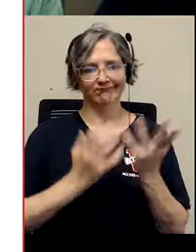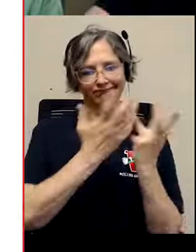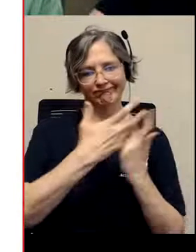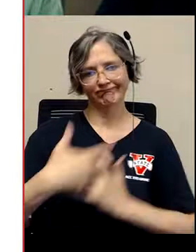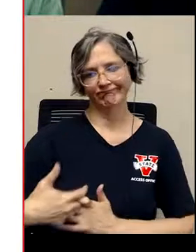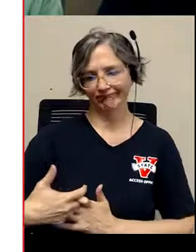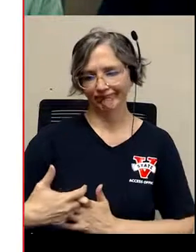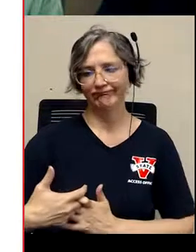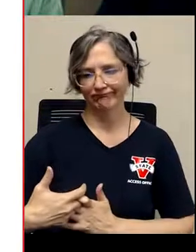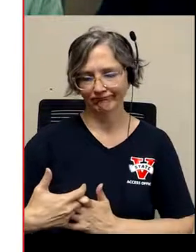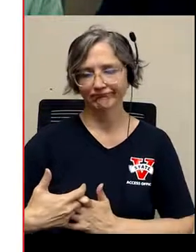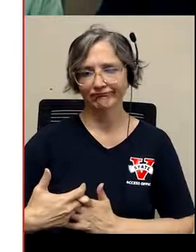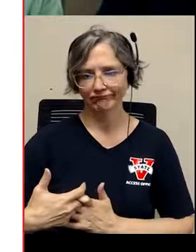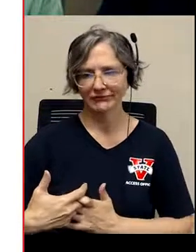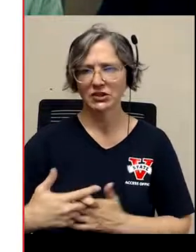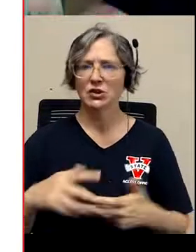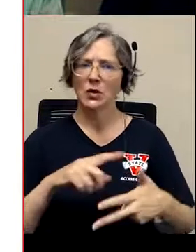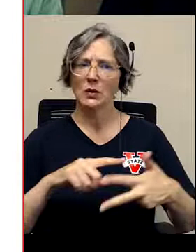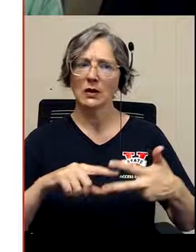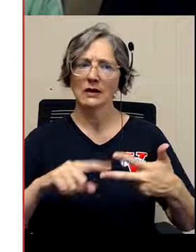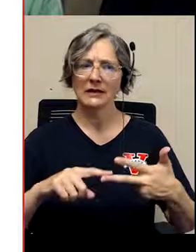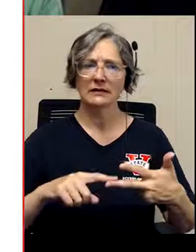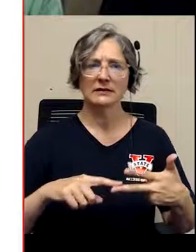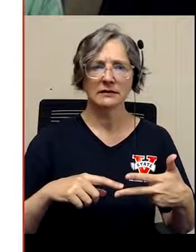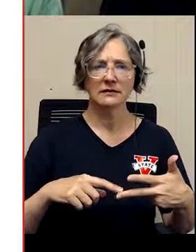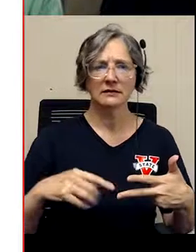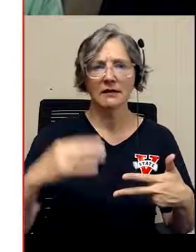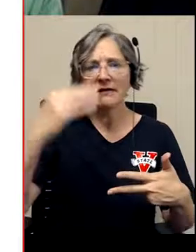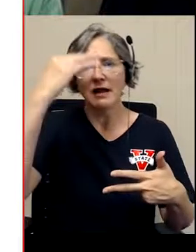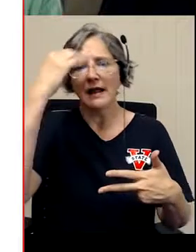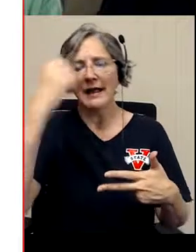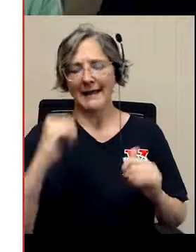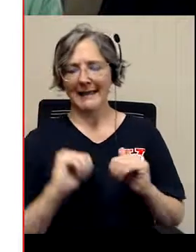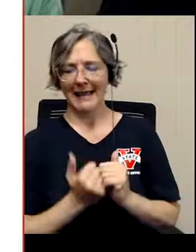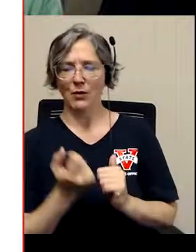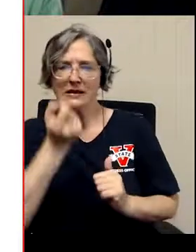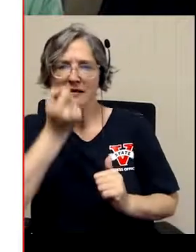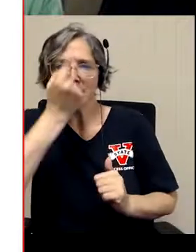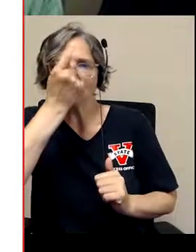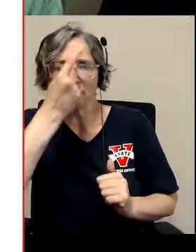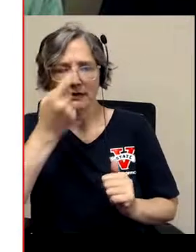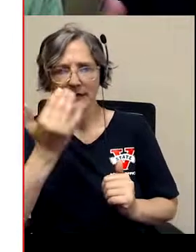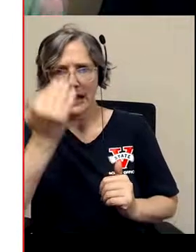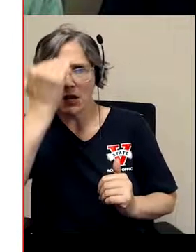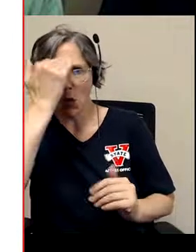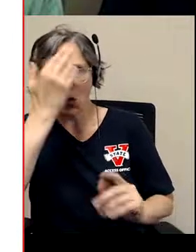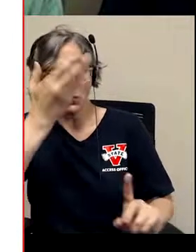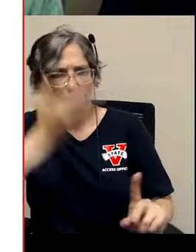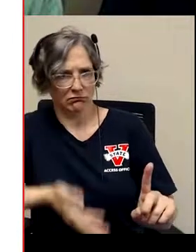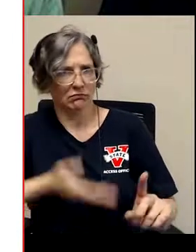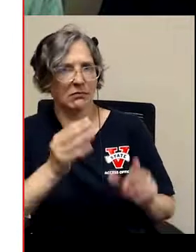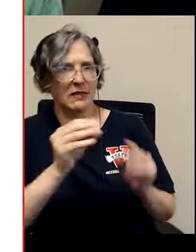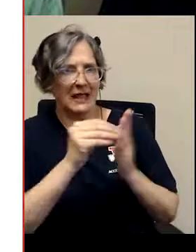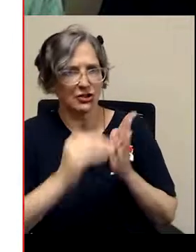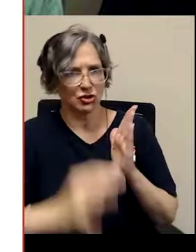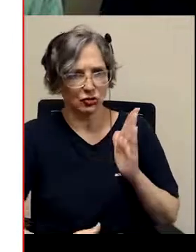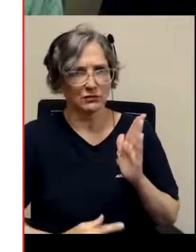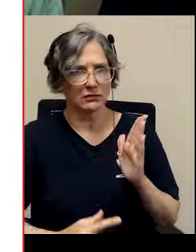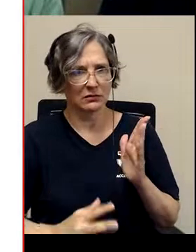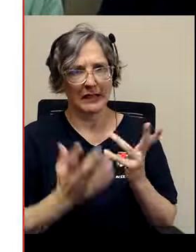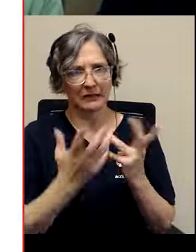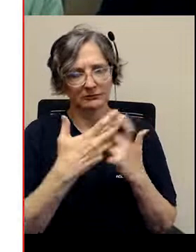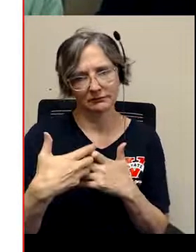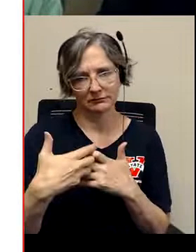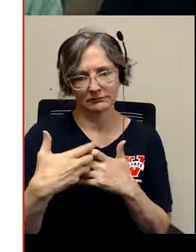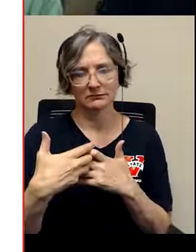those 3 key of knowledge of students plays in, obviously, to our differences, which is part of that